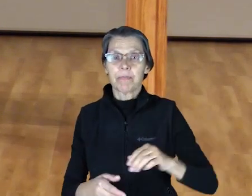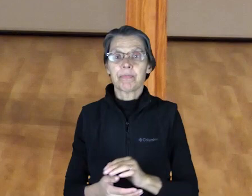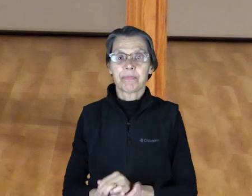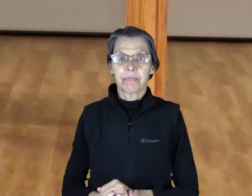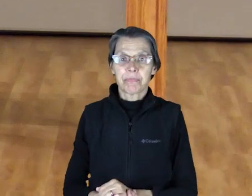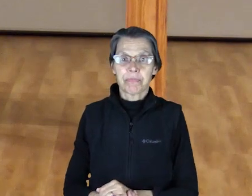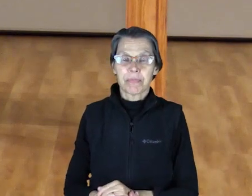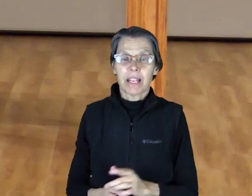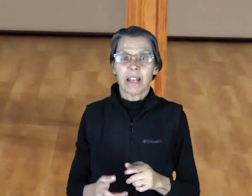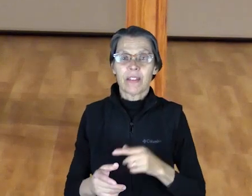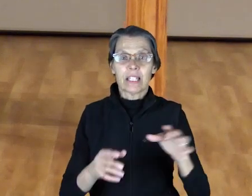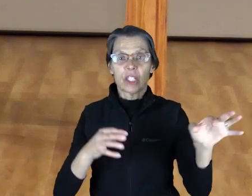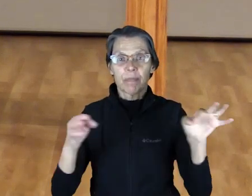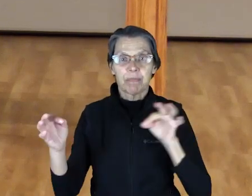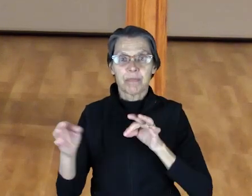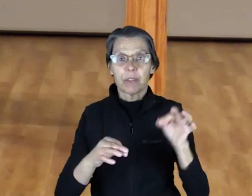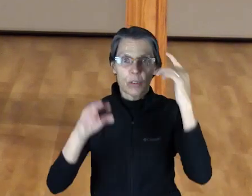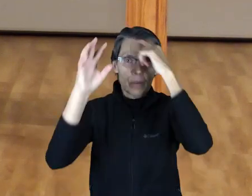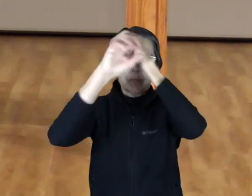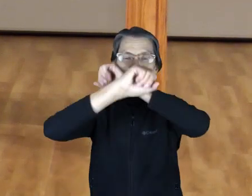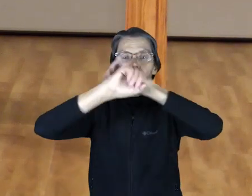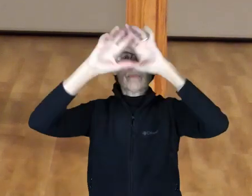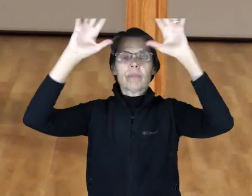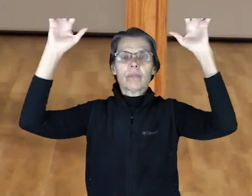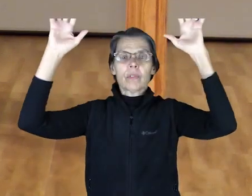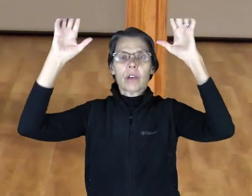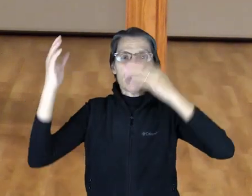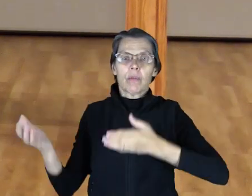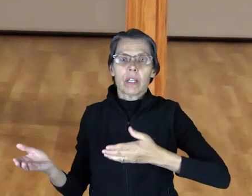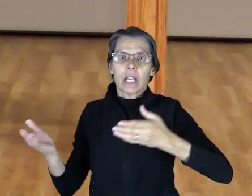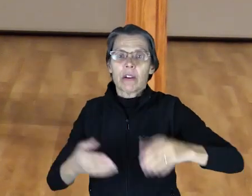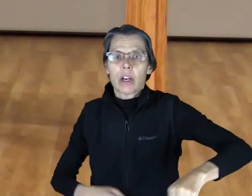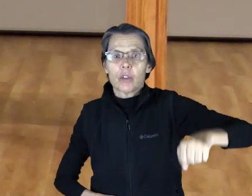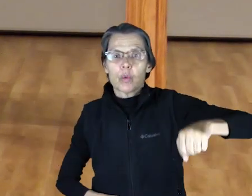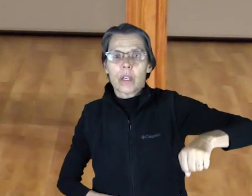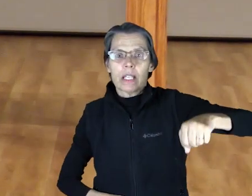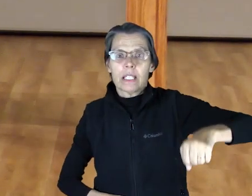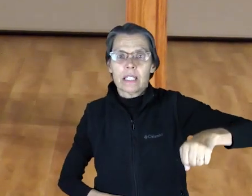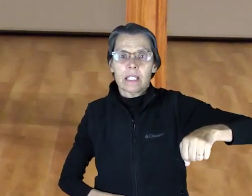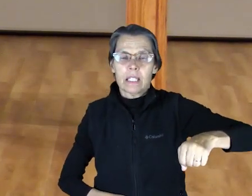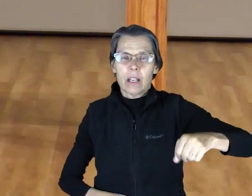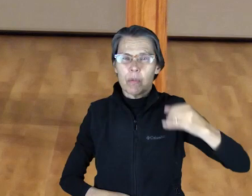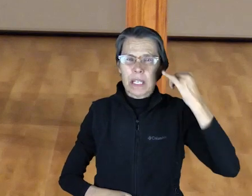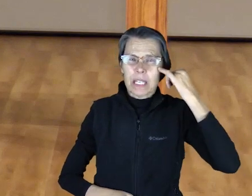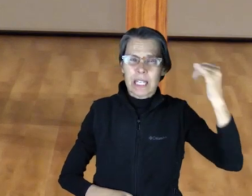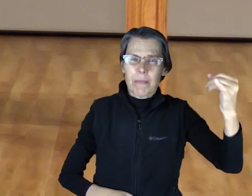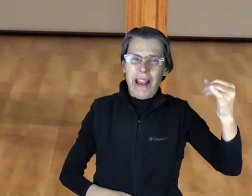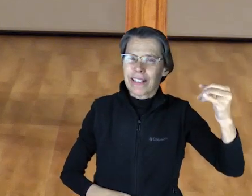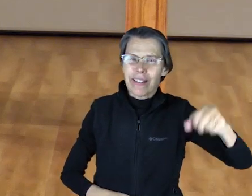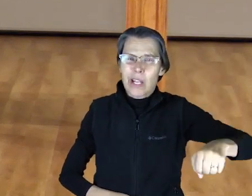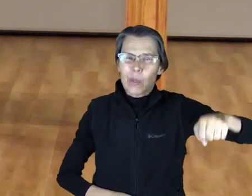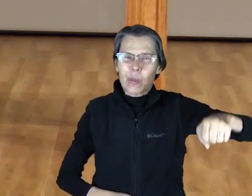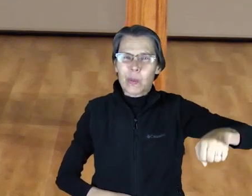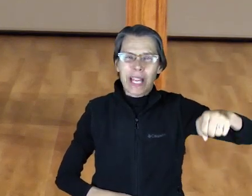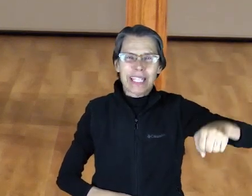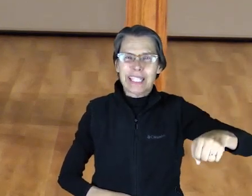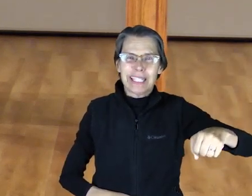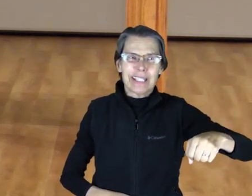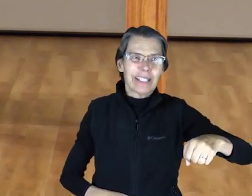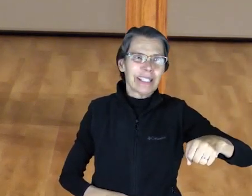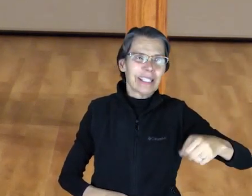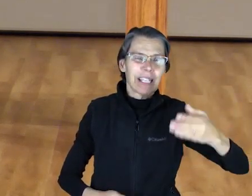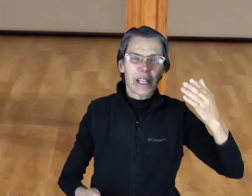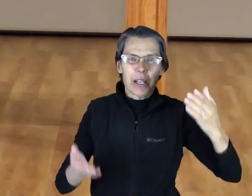And then she led us on a trip in our mind, in our heart, where we were each carrying our suitcase. And we were able to imagine